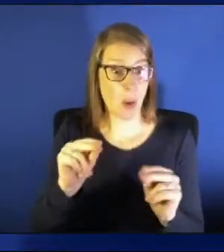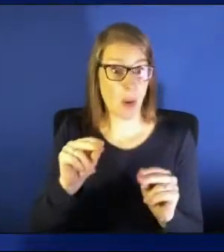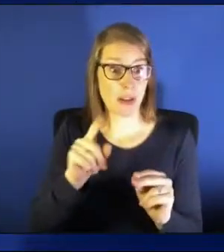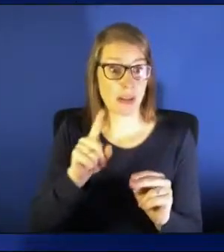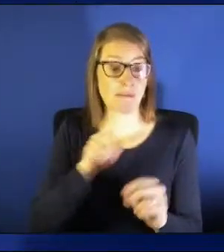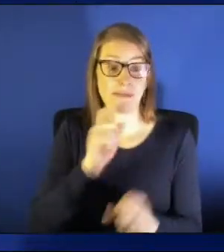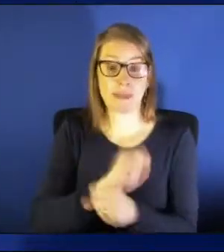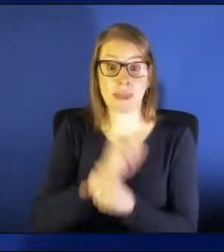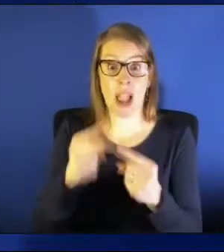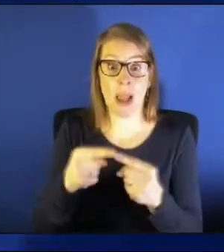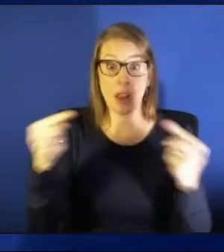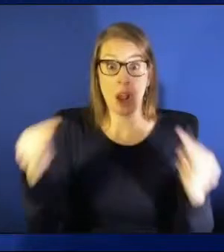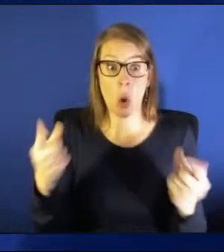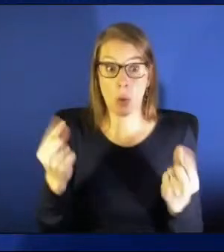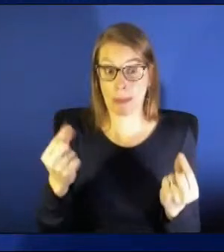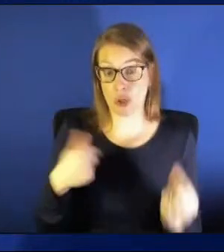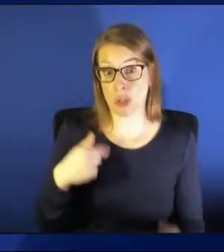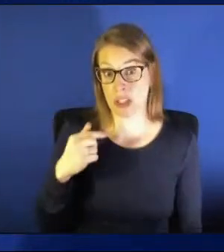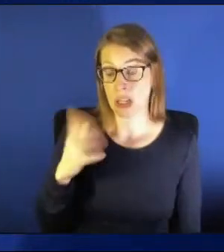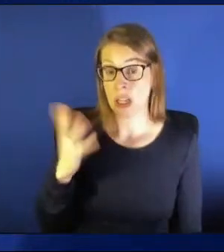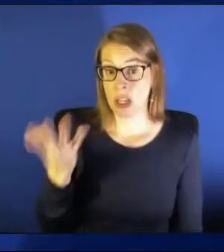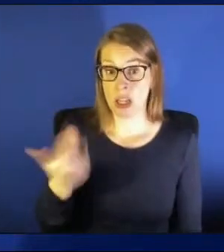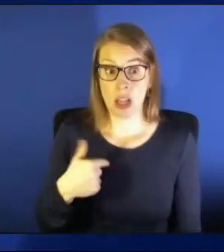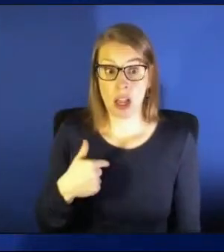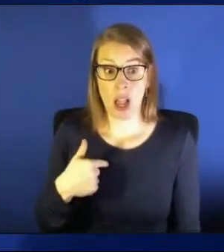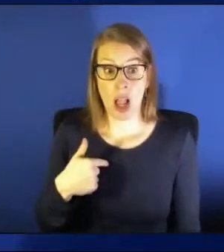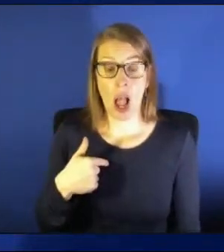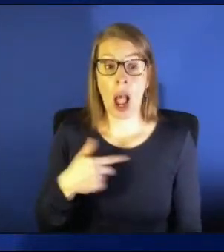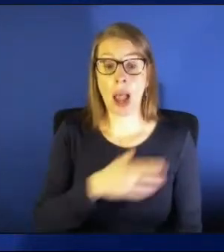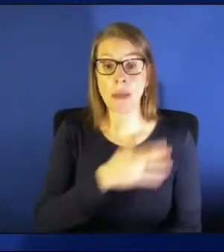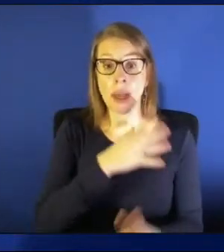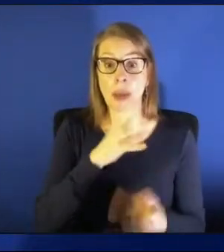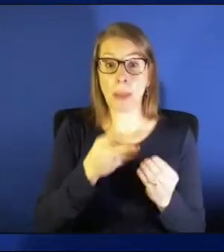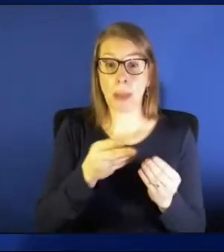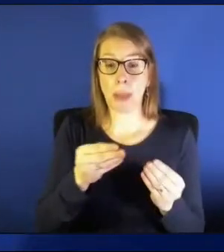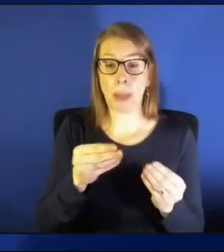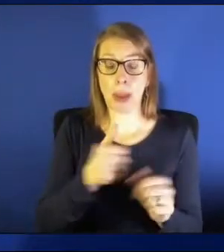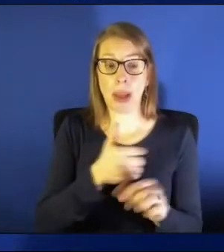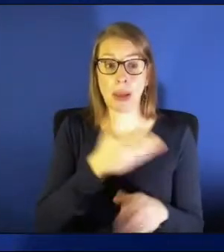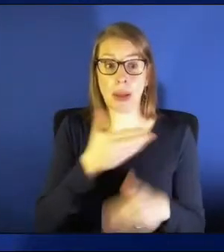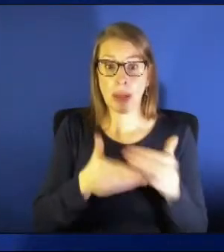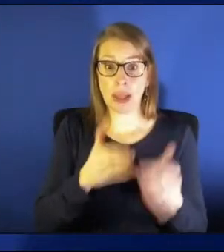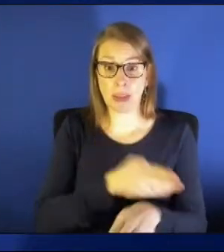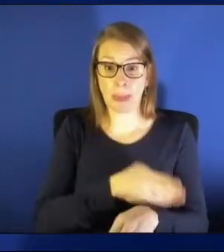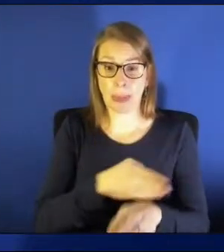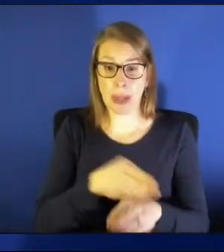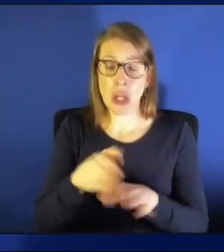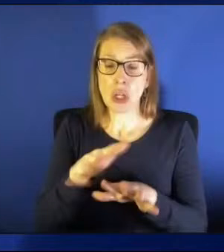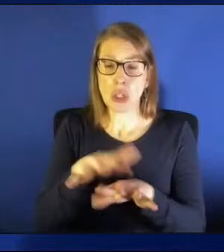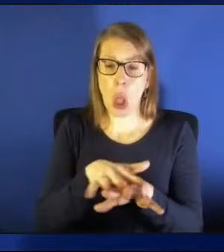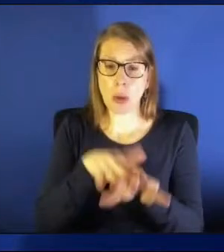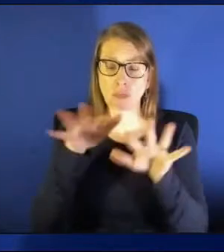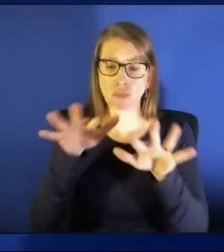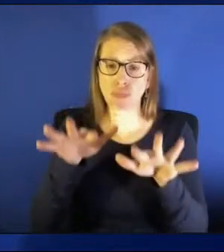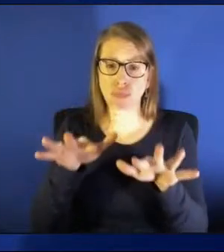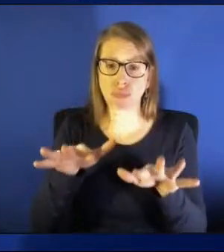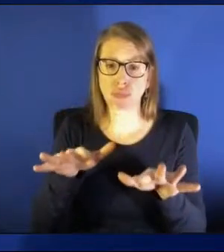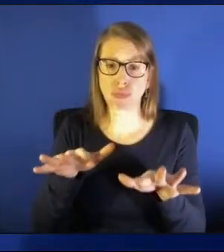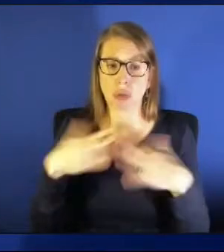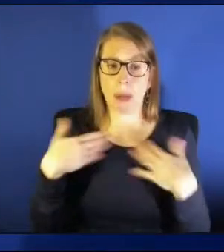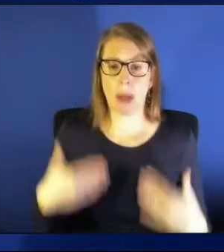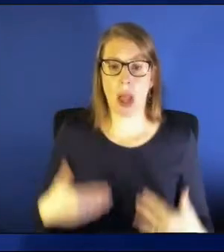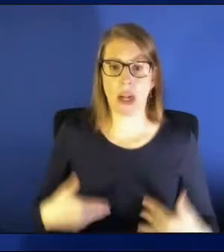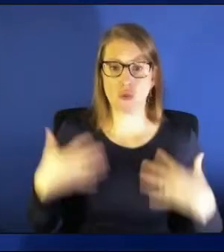I'm doing out. what I'm doing is the taper. And the Ooh. taper is when you kind of slow it down a little Okay. bit and let your body kind of recover from